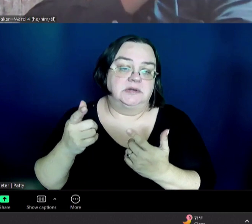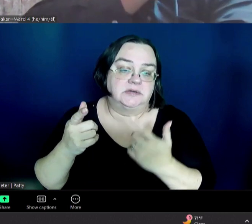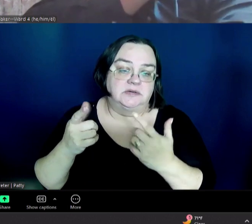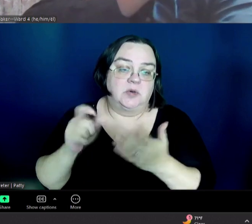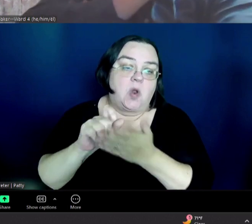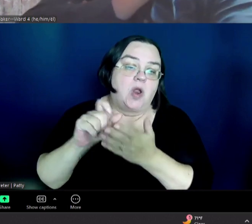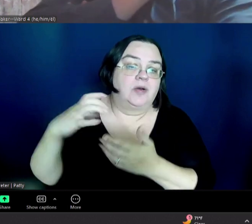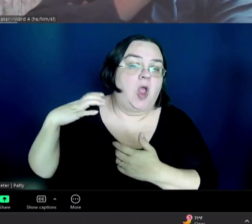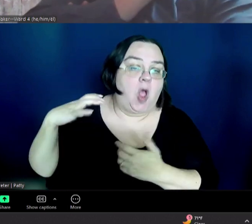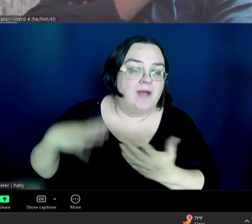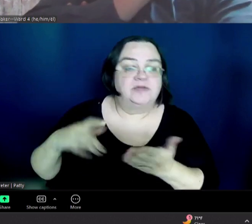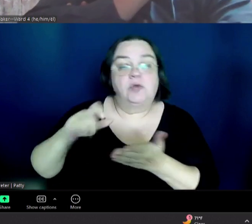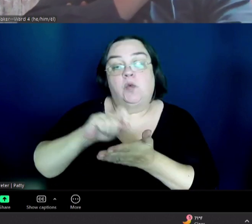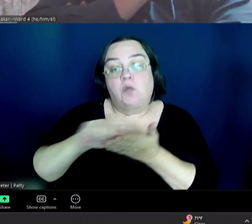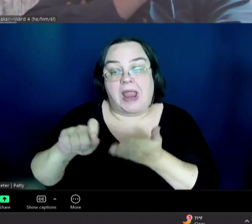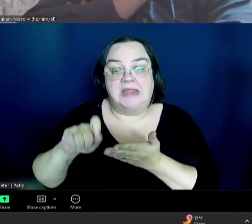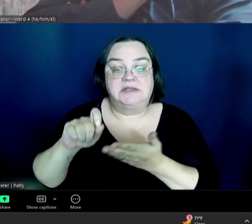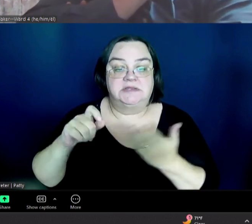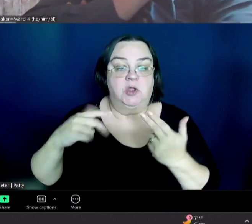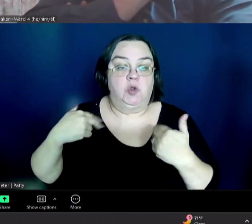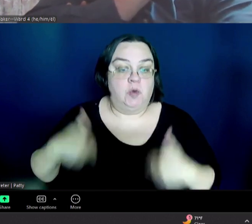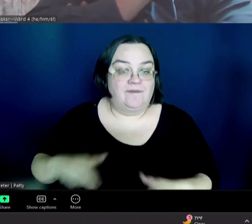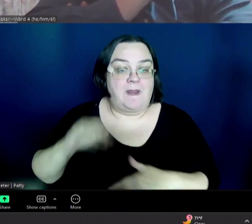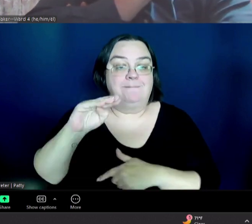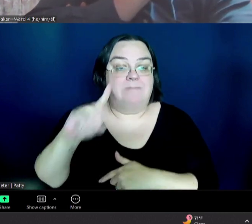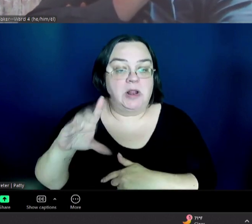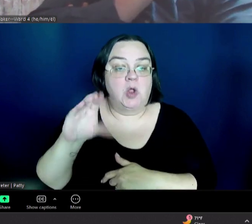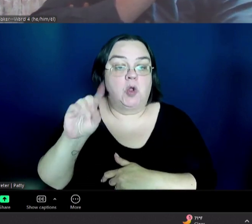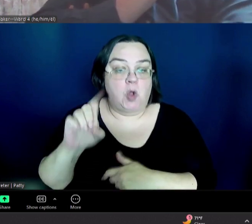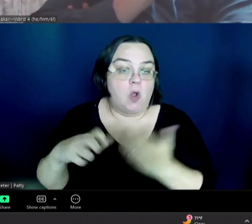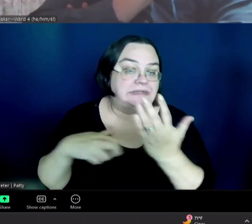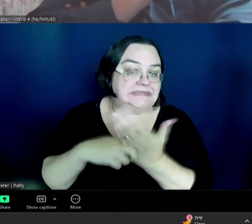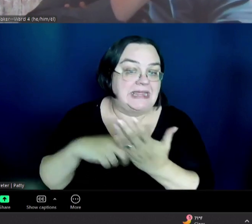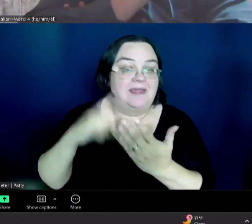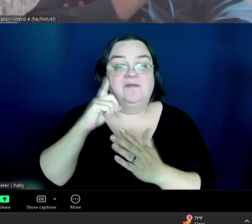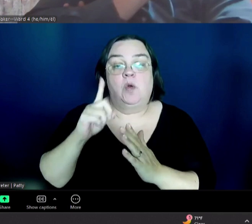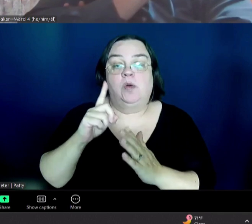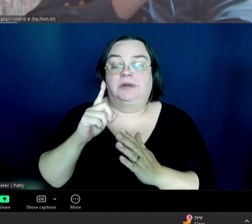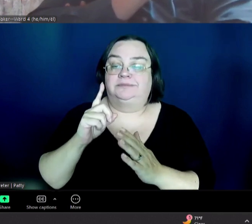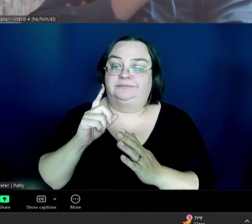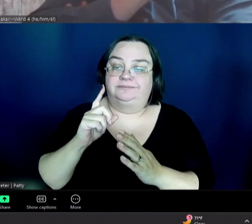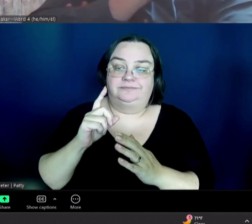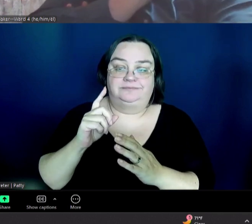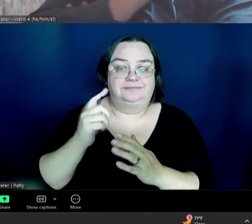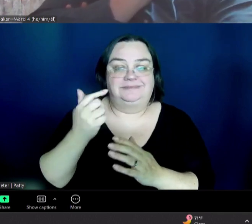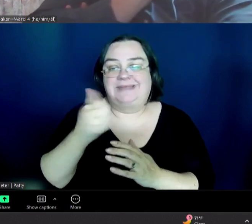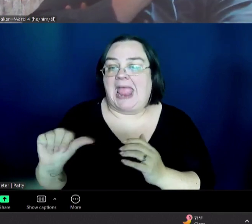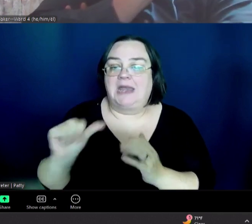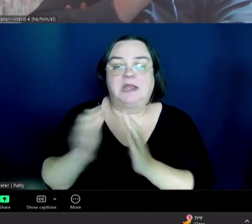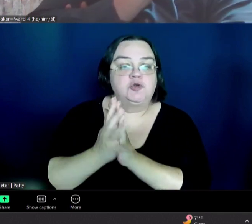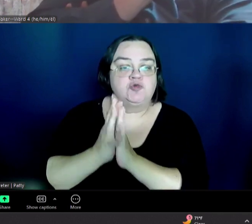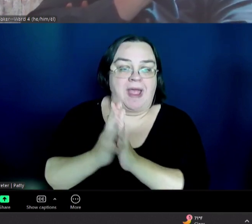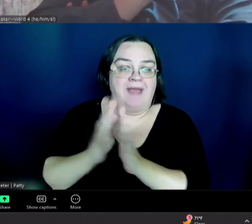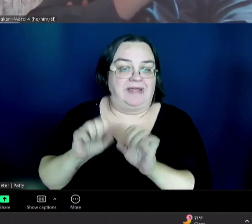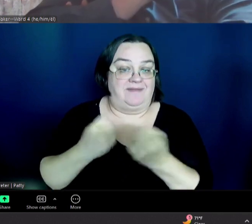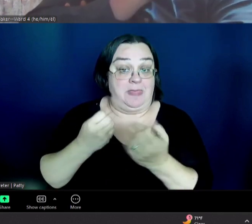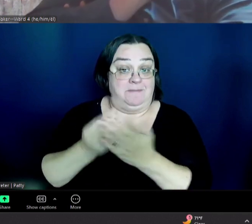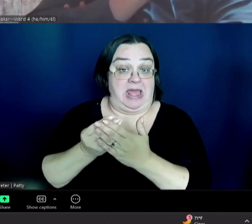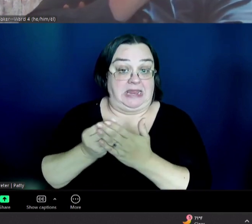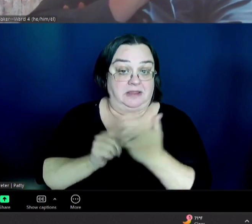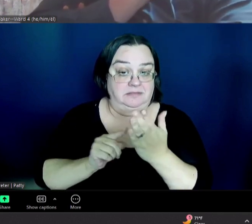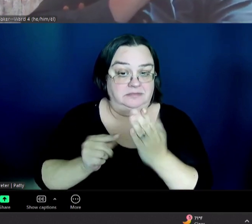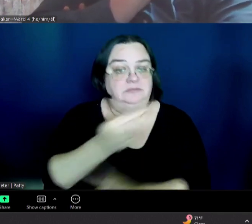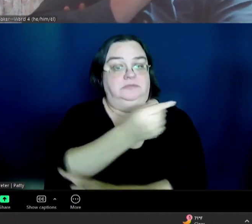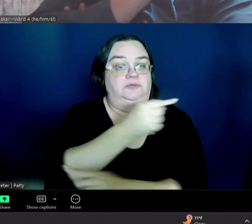uniform Maryland code ticket for a stop sign or any other traffic infraction, the money goes to the state?